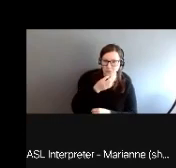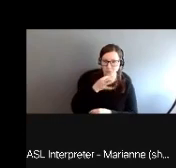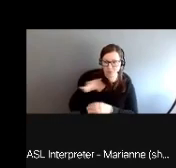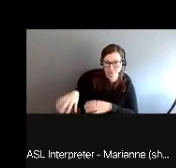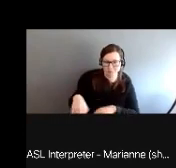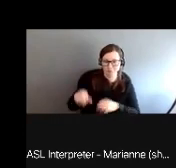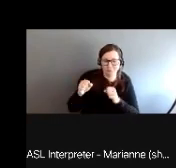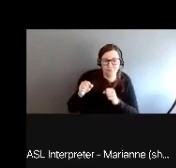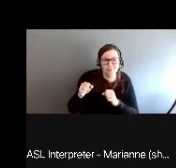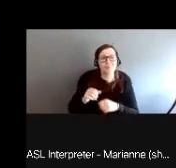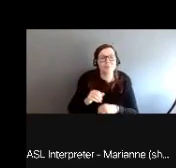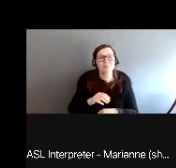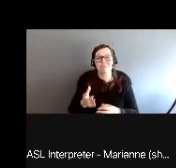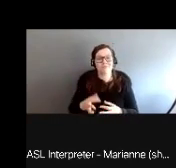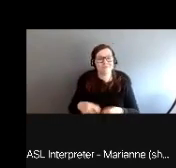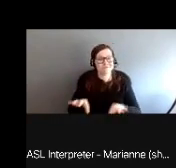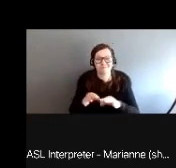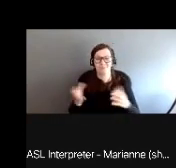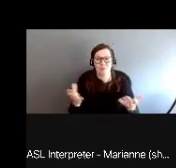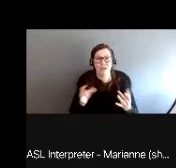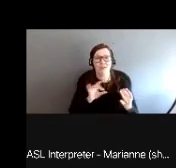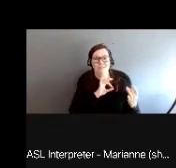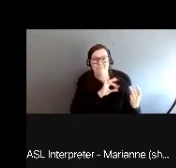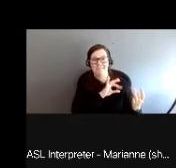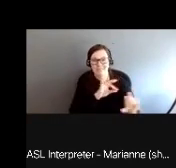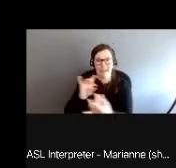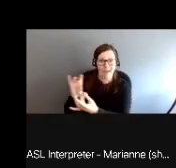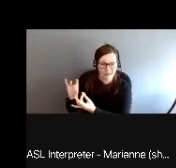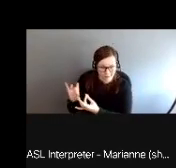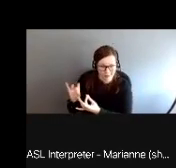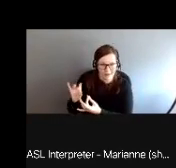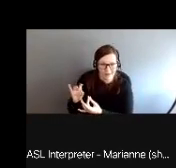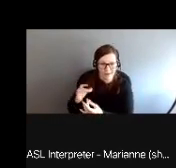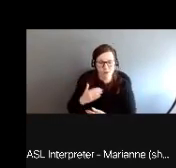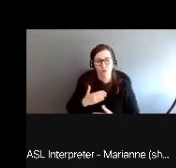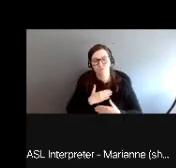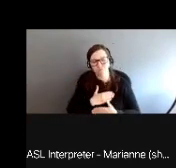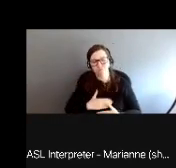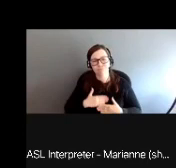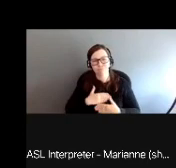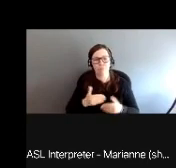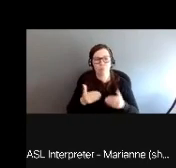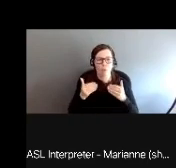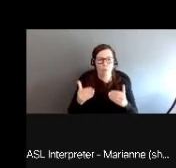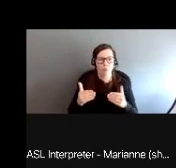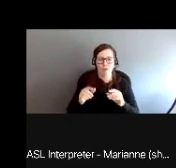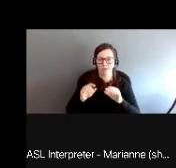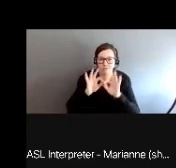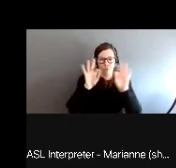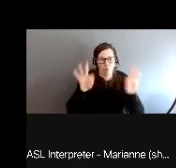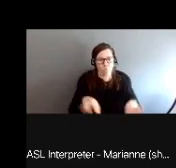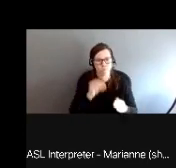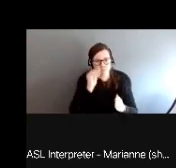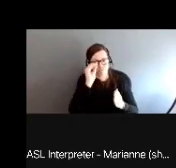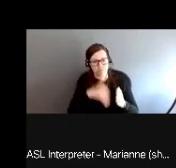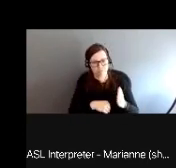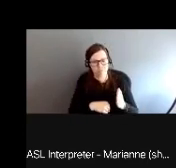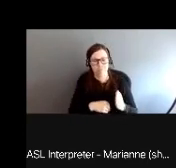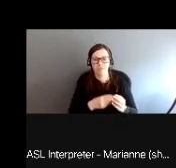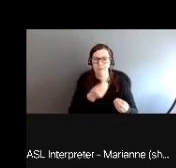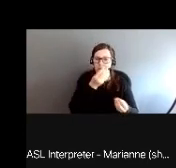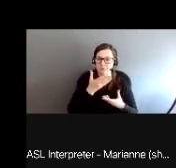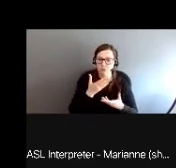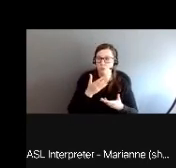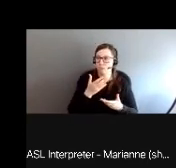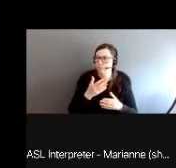is really important for us. So really, we encourage you to fill out our feedback form. Let us know how we did and what we did. And to let you